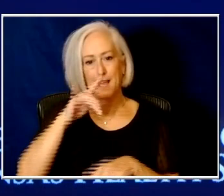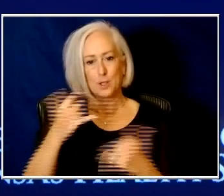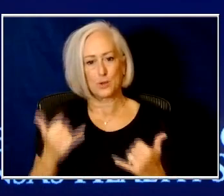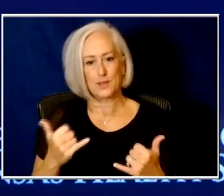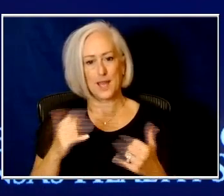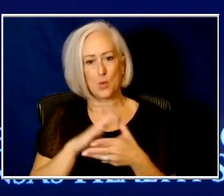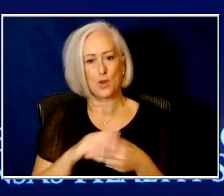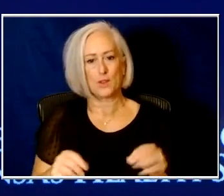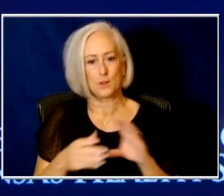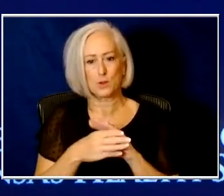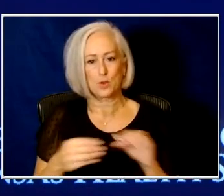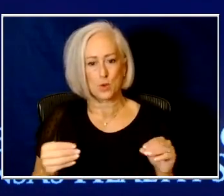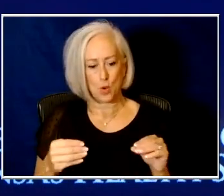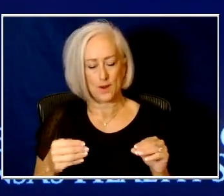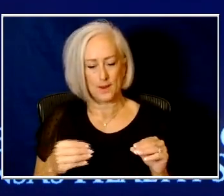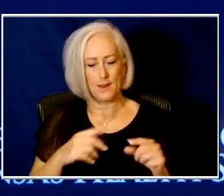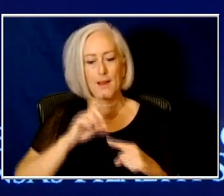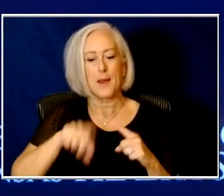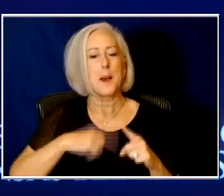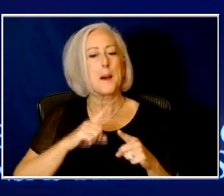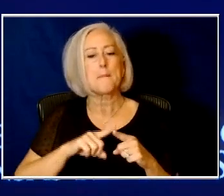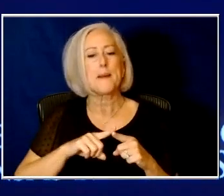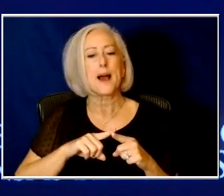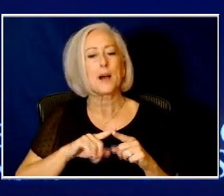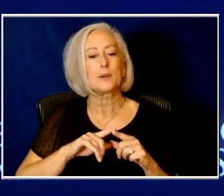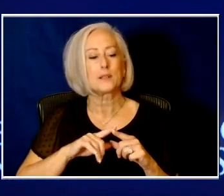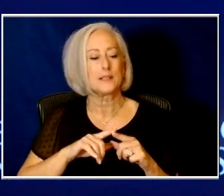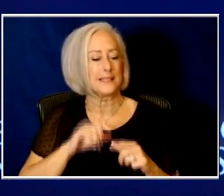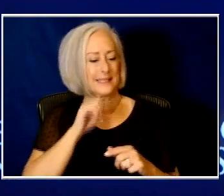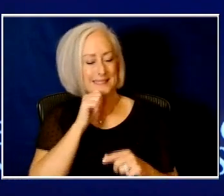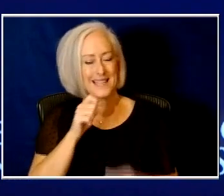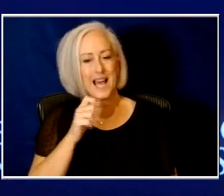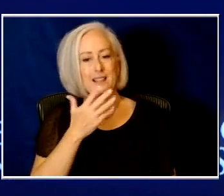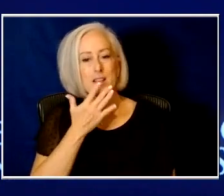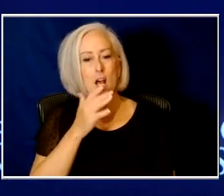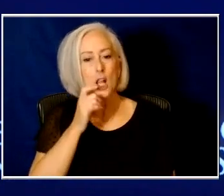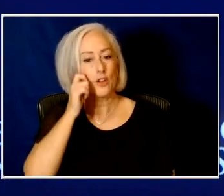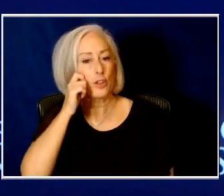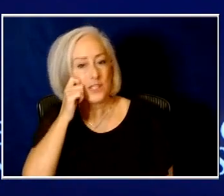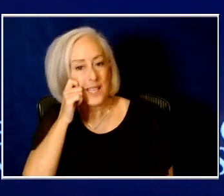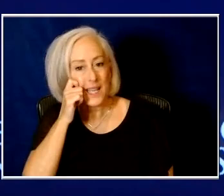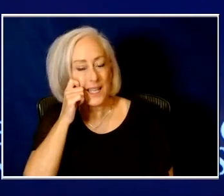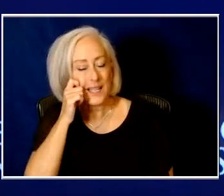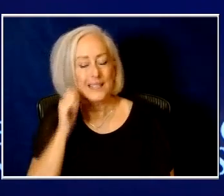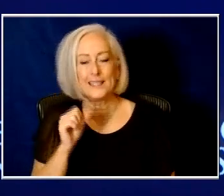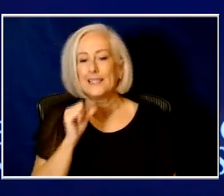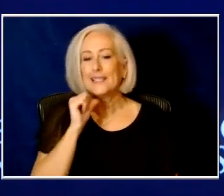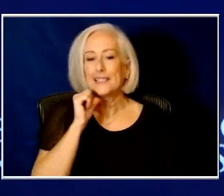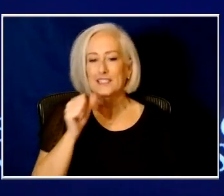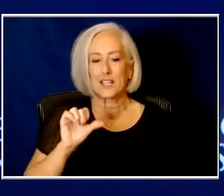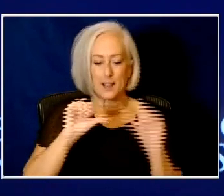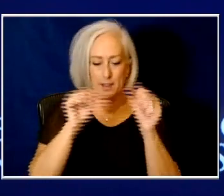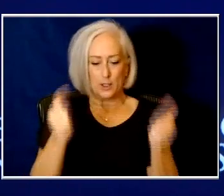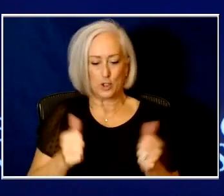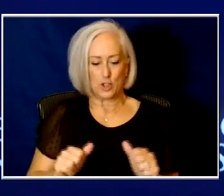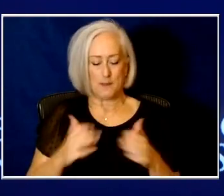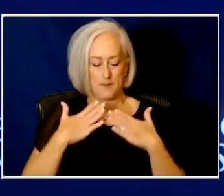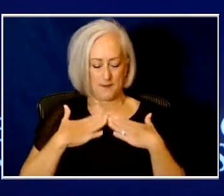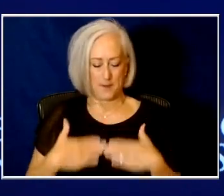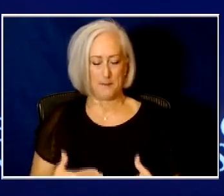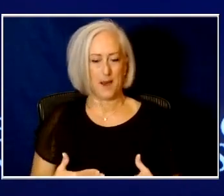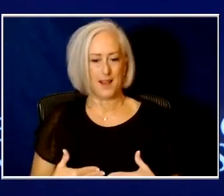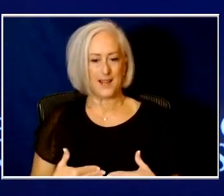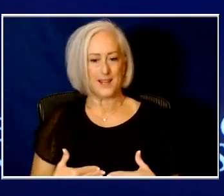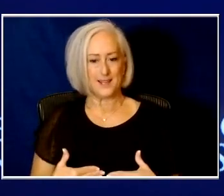too of how once again it's not the color of your skin, it's not even the shape of your body. It's really about